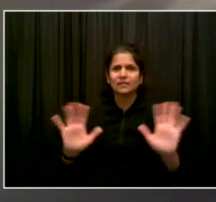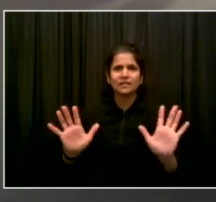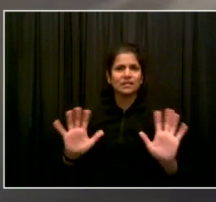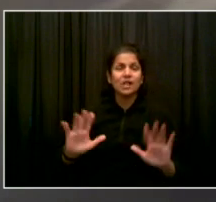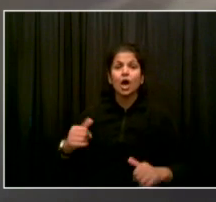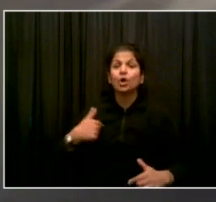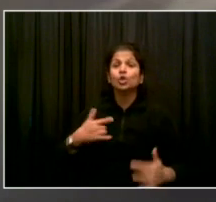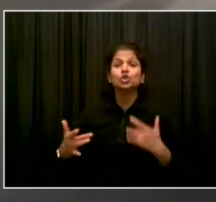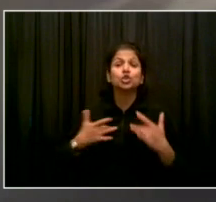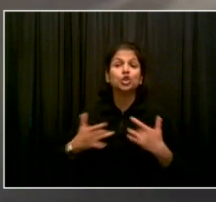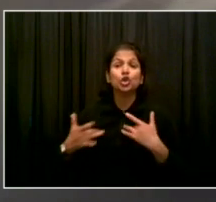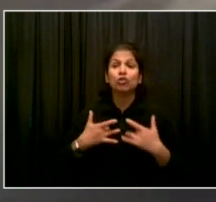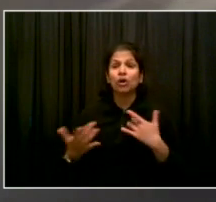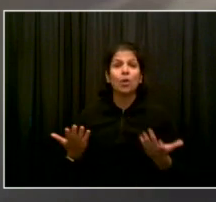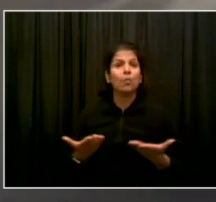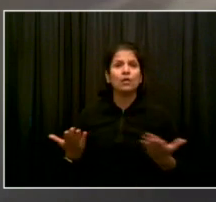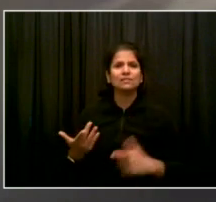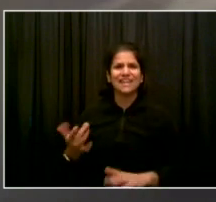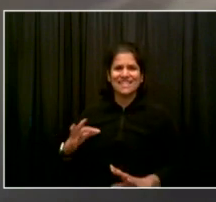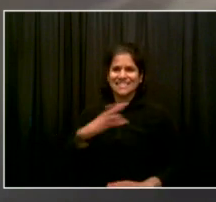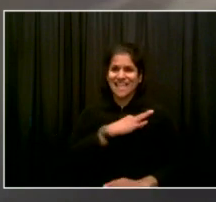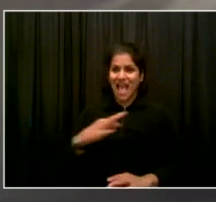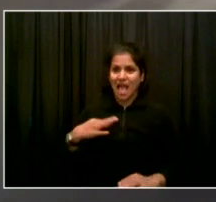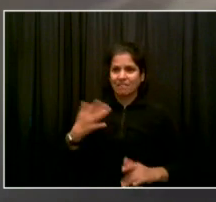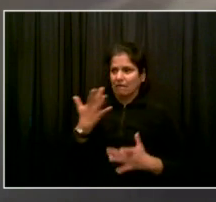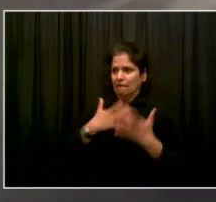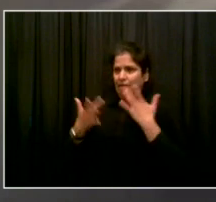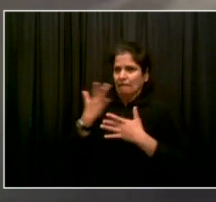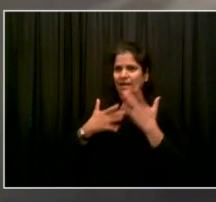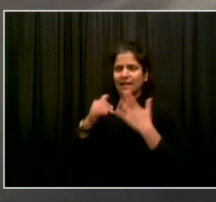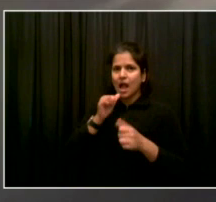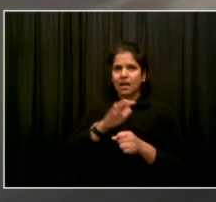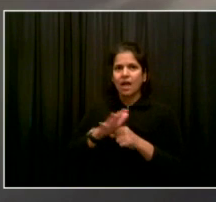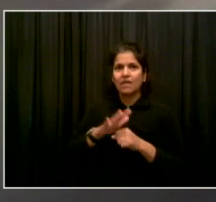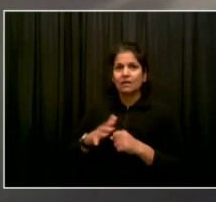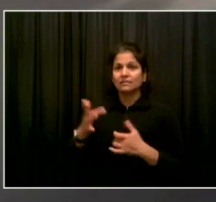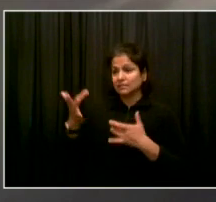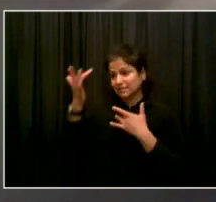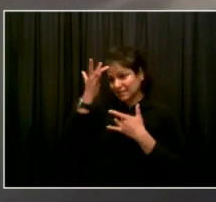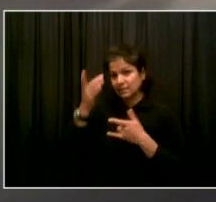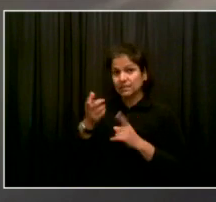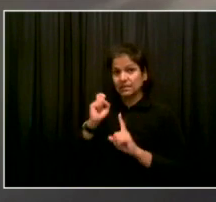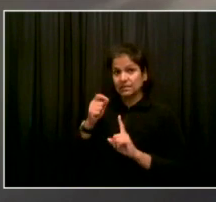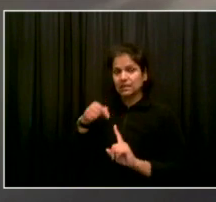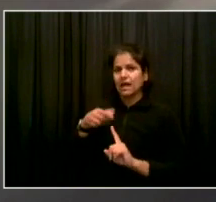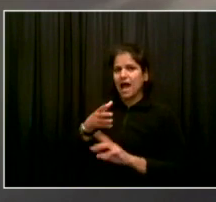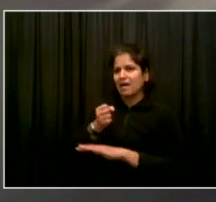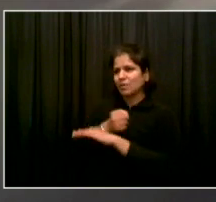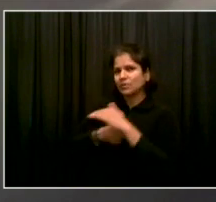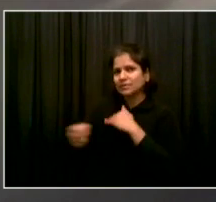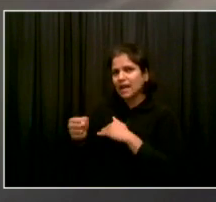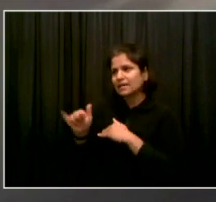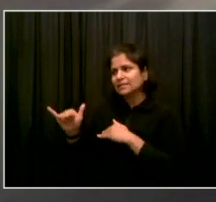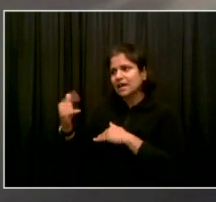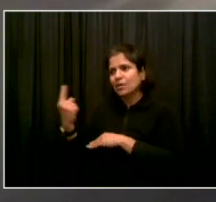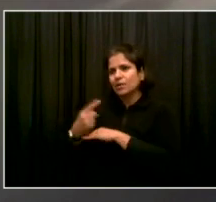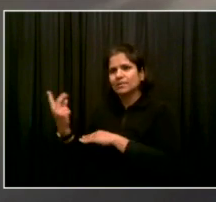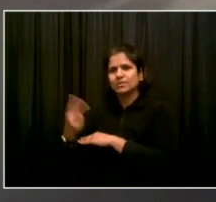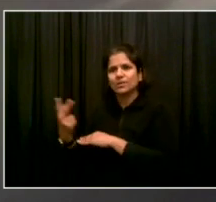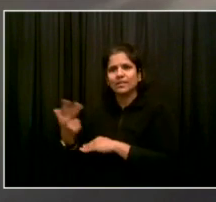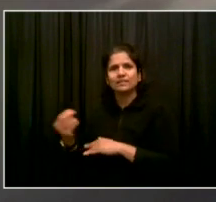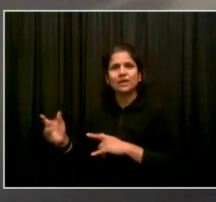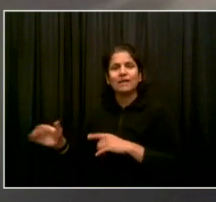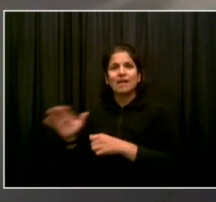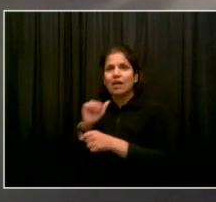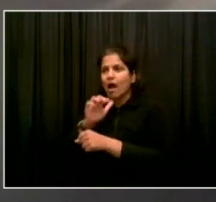on 10-day isolations. That's already been happening, and to the extent that I lose these people, and we have